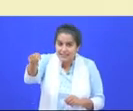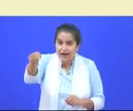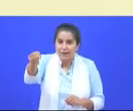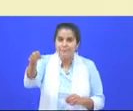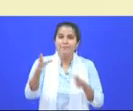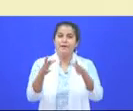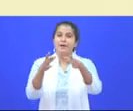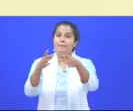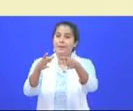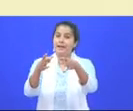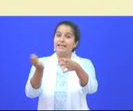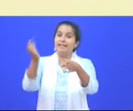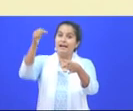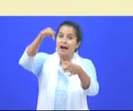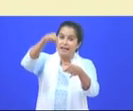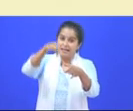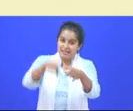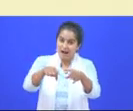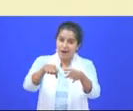Tasyam